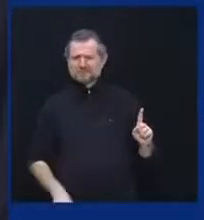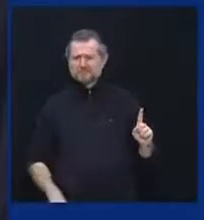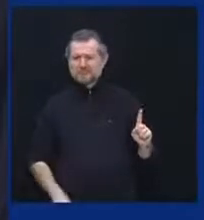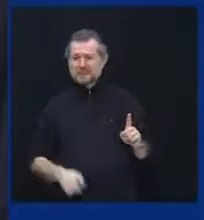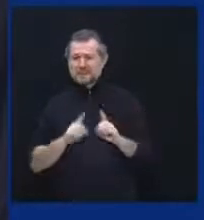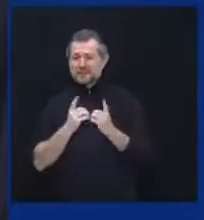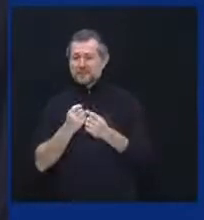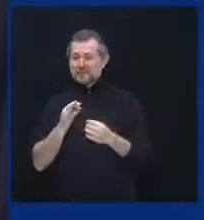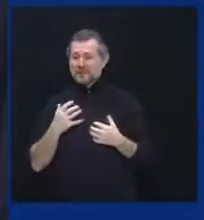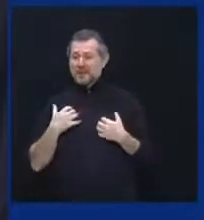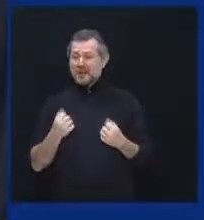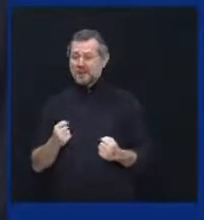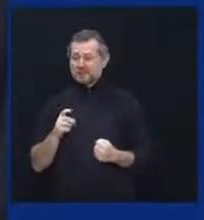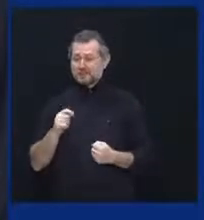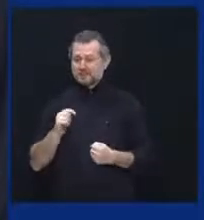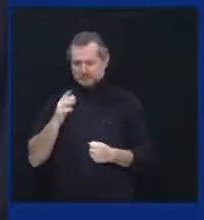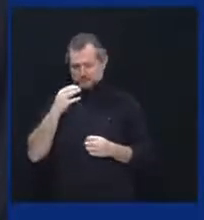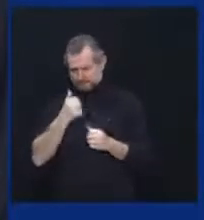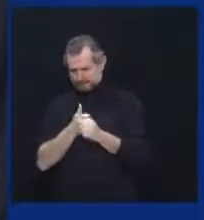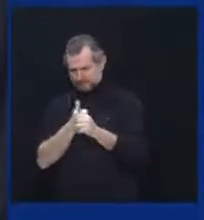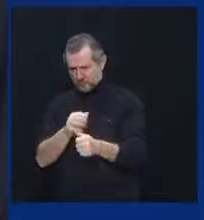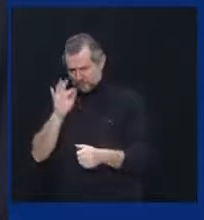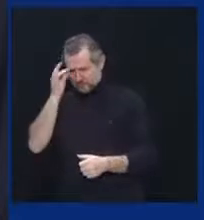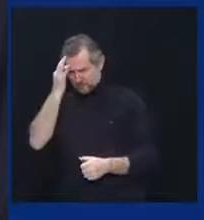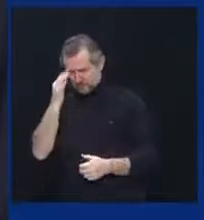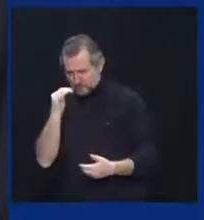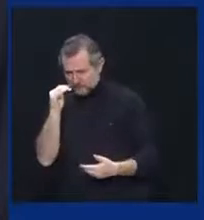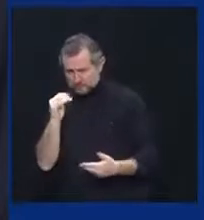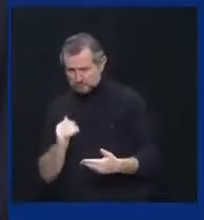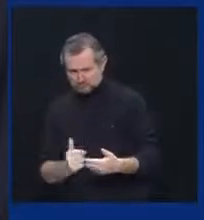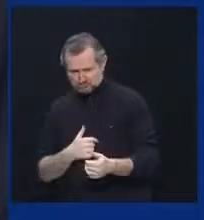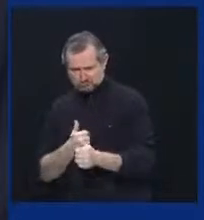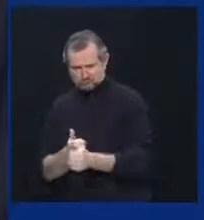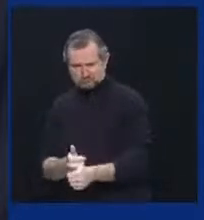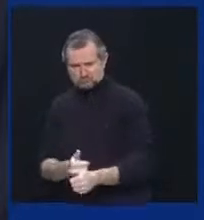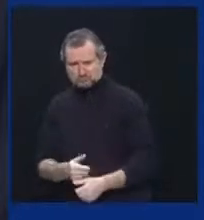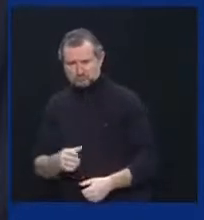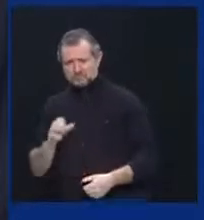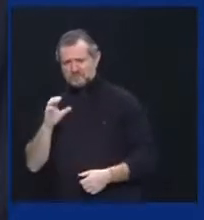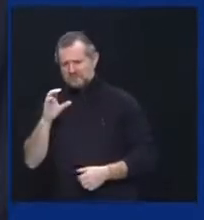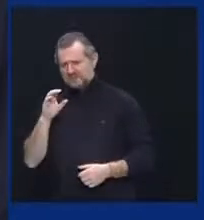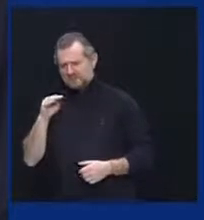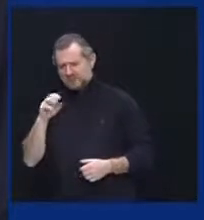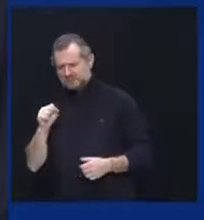federal guidance by CMS and CDC.